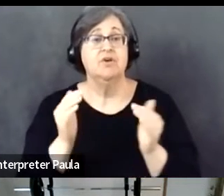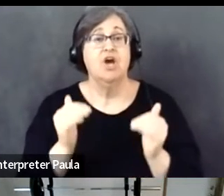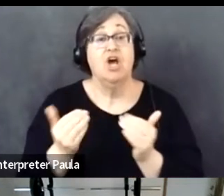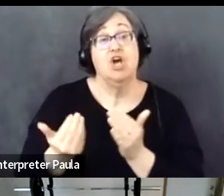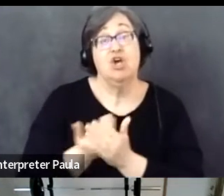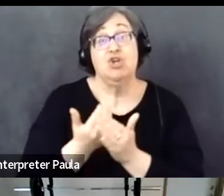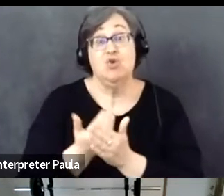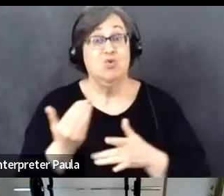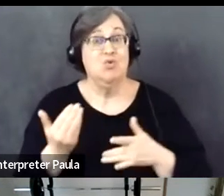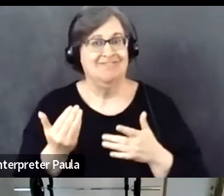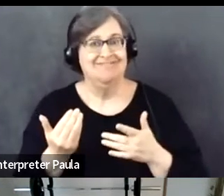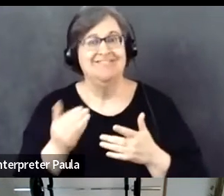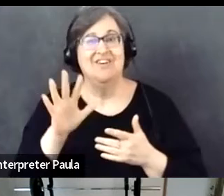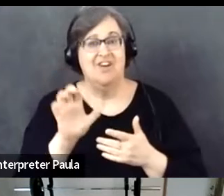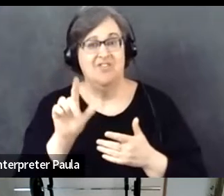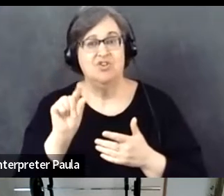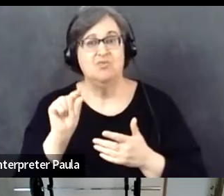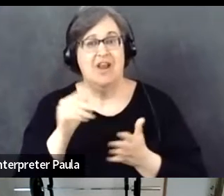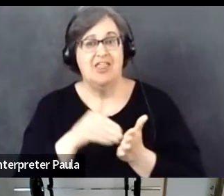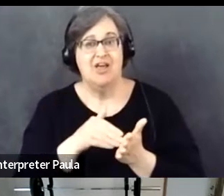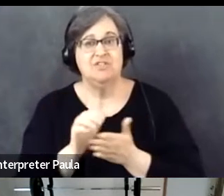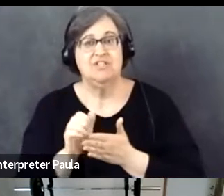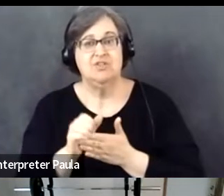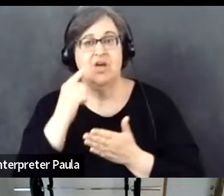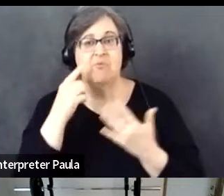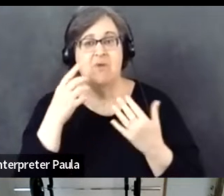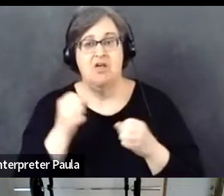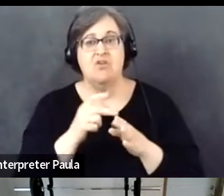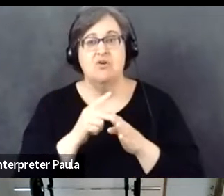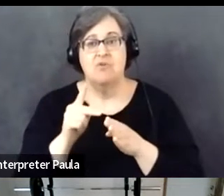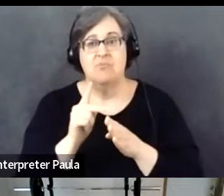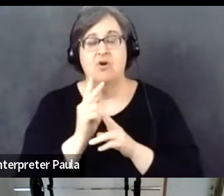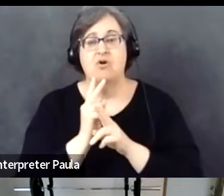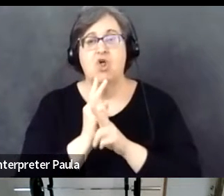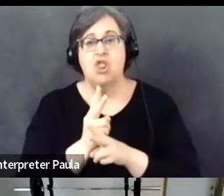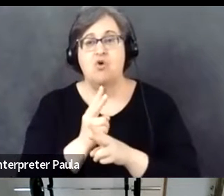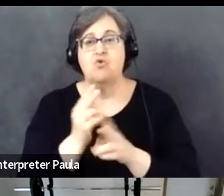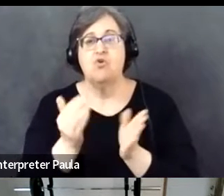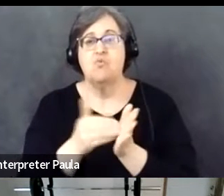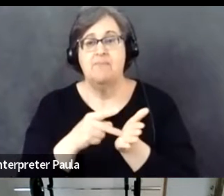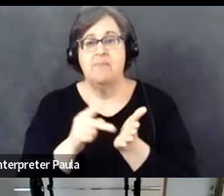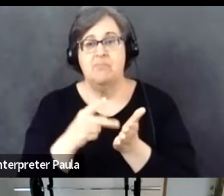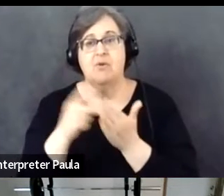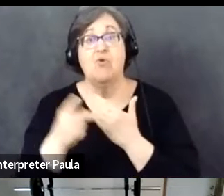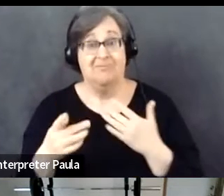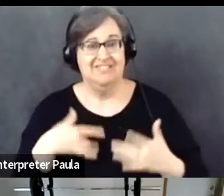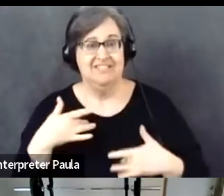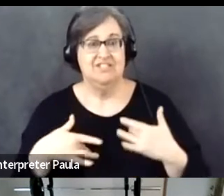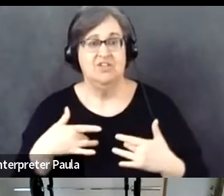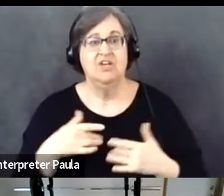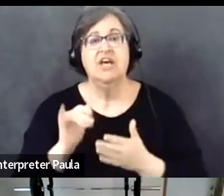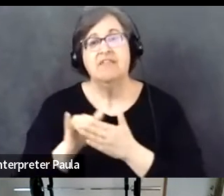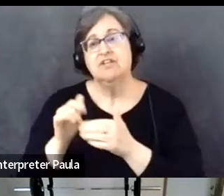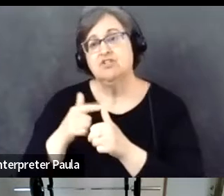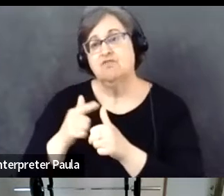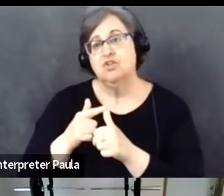new $520,000 mental health professional loan repayment program. So that is the first